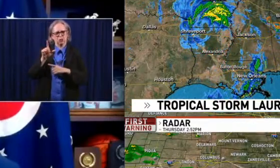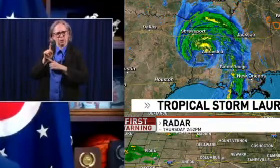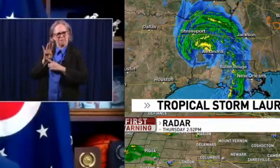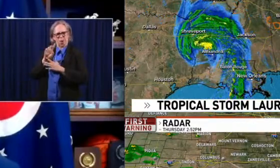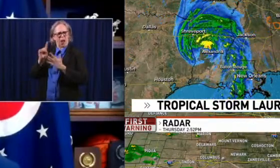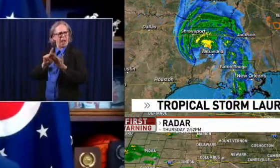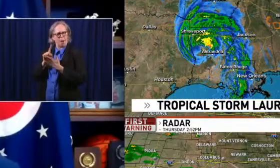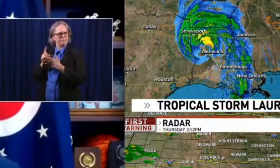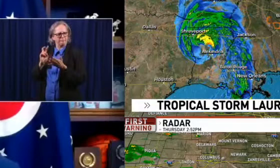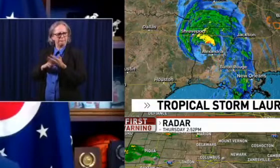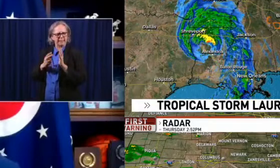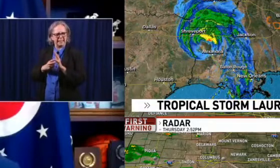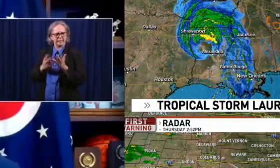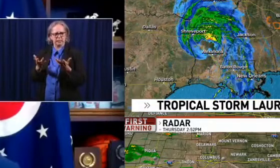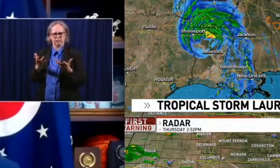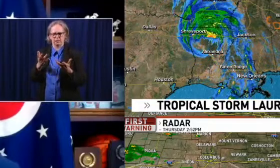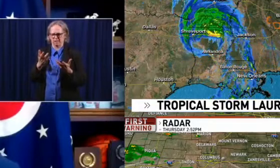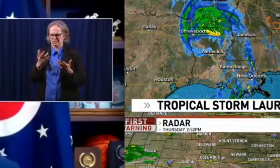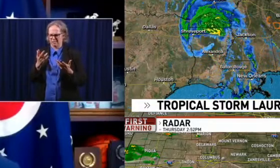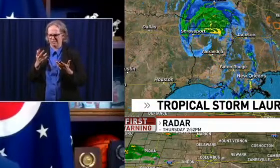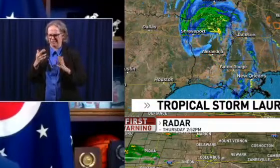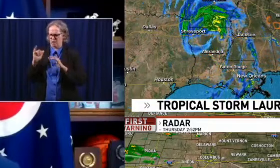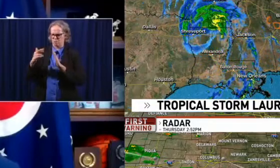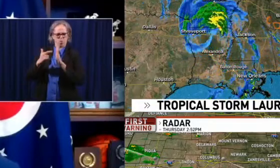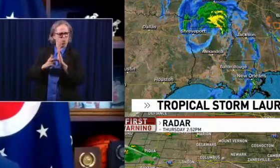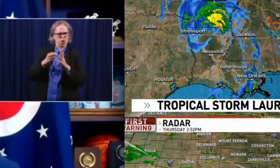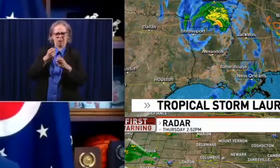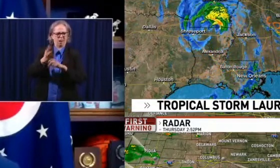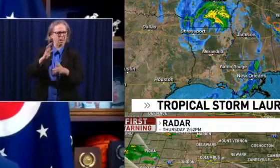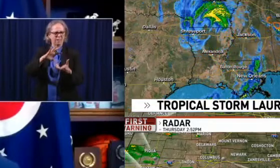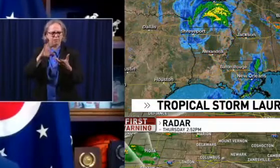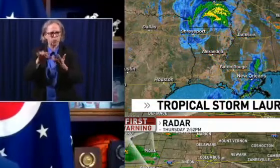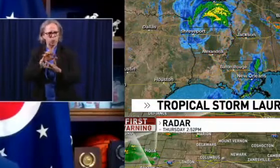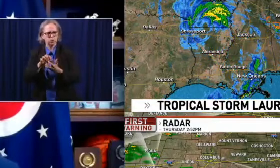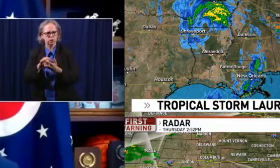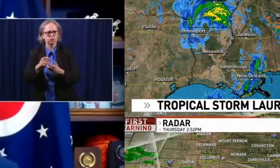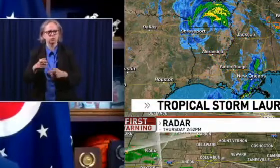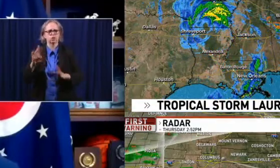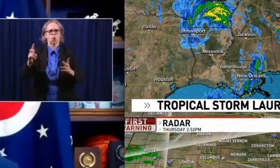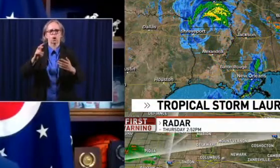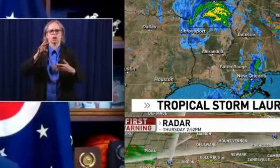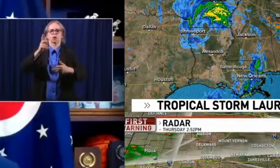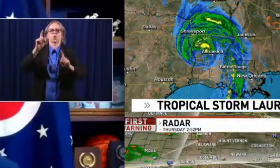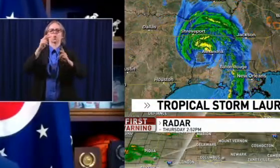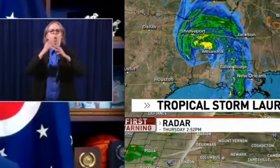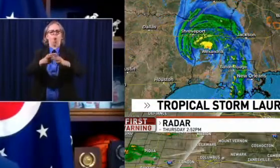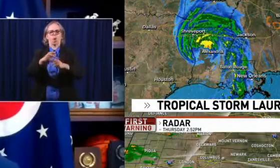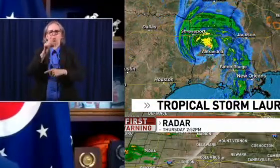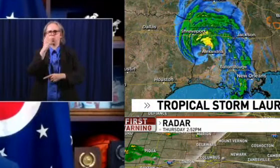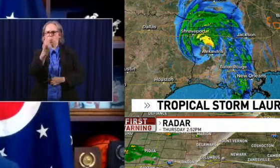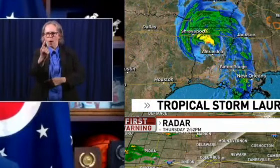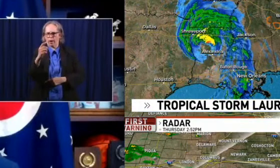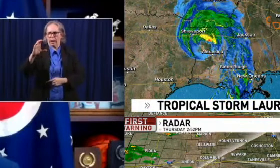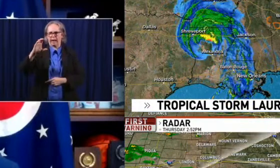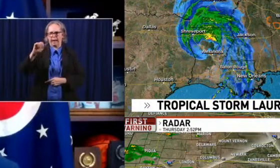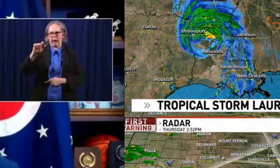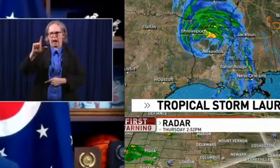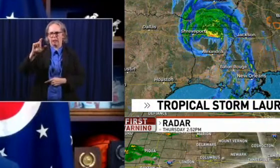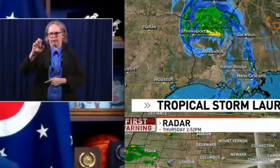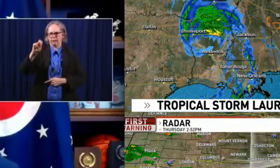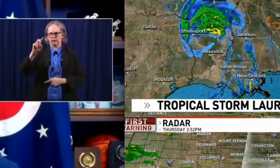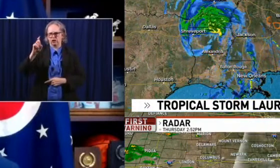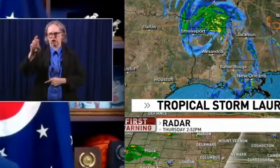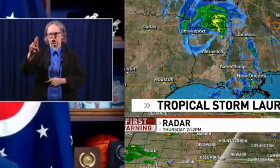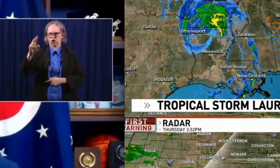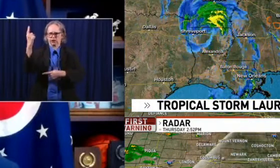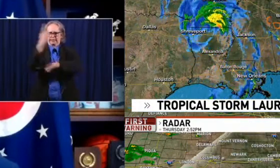No sponsor, owner, manager, or sports meet, event, tournament, or competition shall offer sports participants the opportunity to compete in